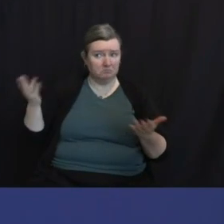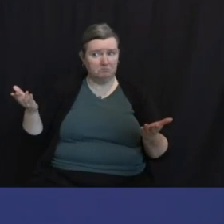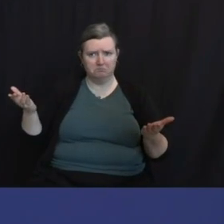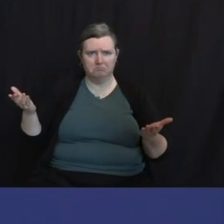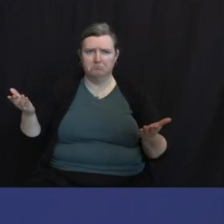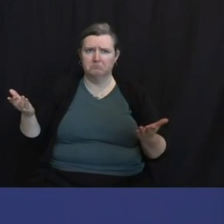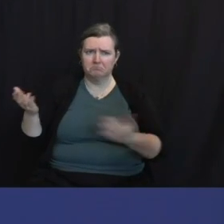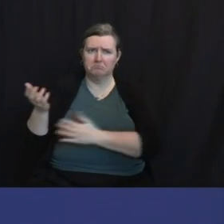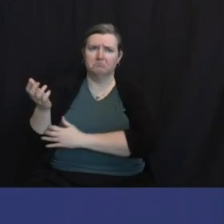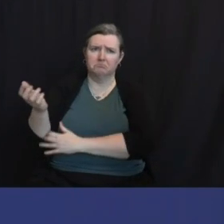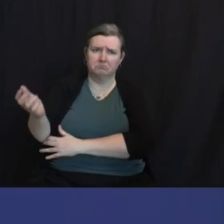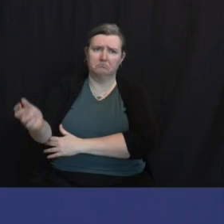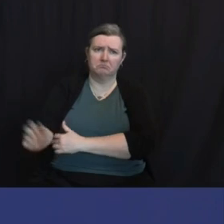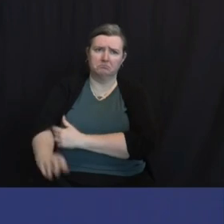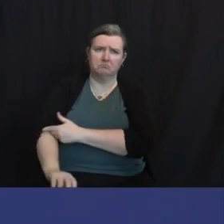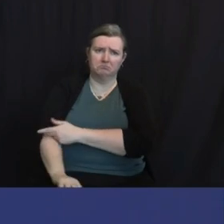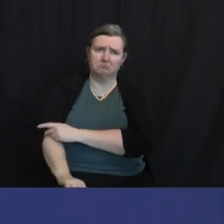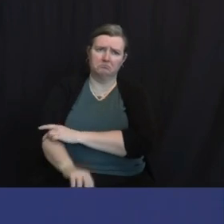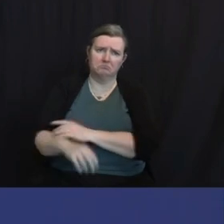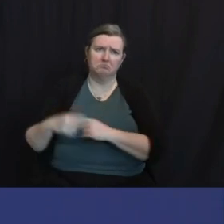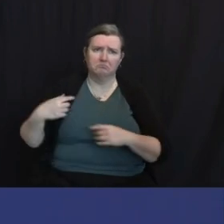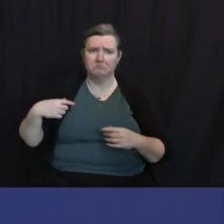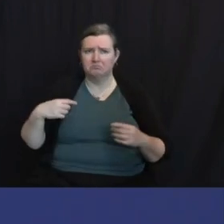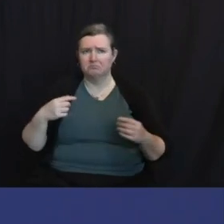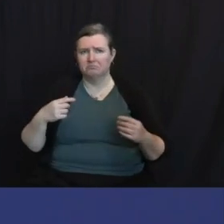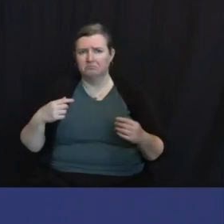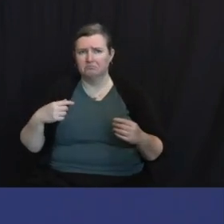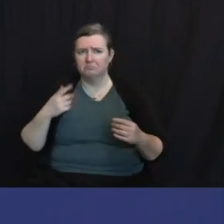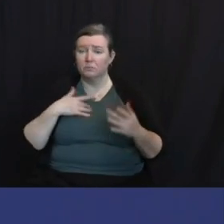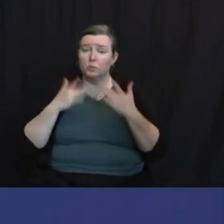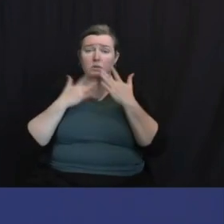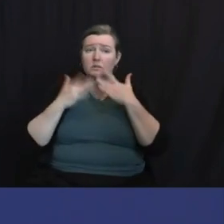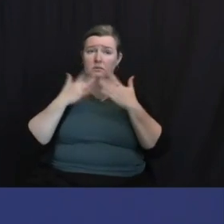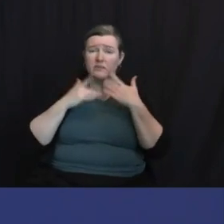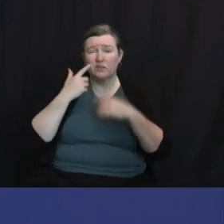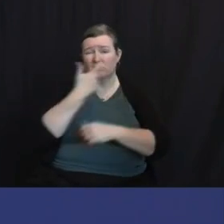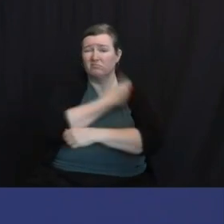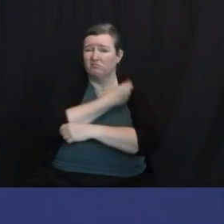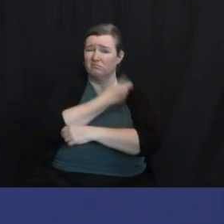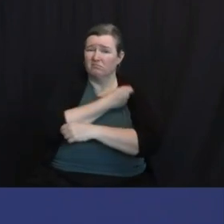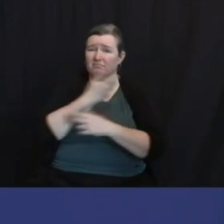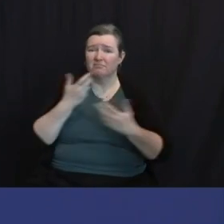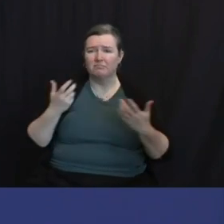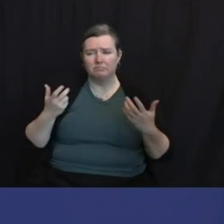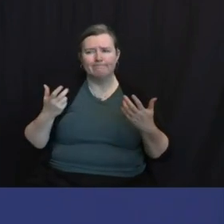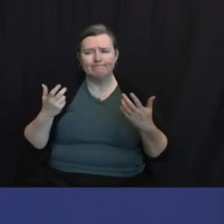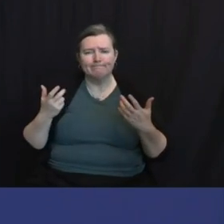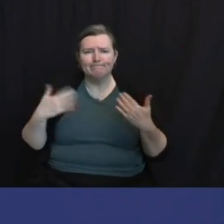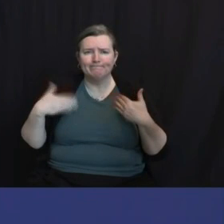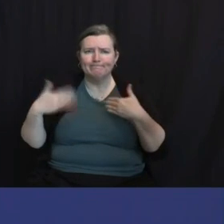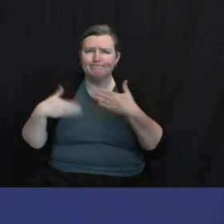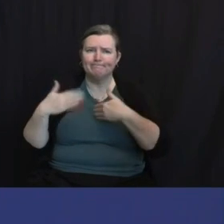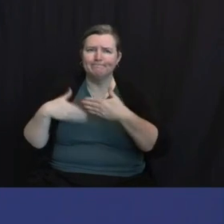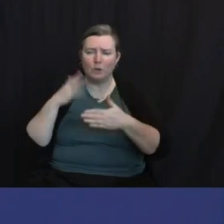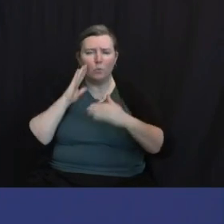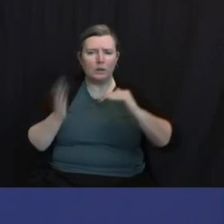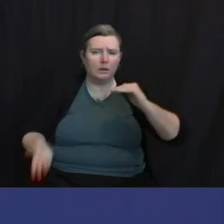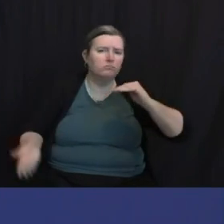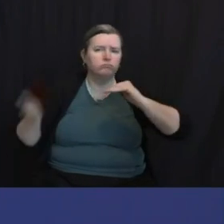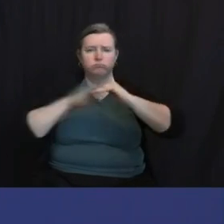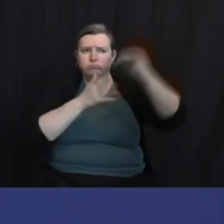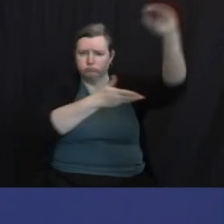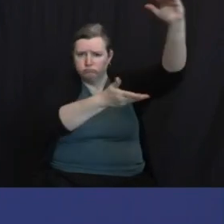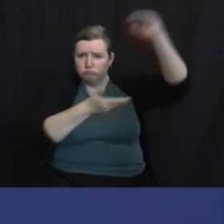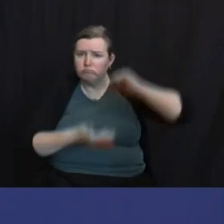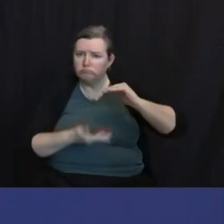we continue to have a supply-demand imbalance, there's no question about that, but that will get fixed and begin to get meaningfully fixed probably in a couple of